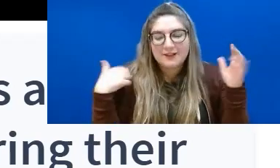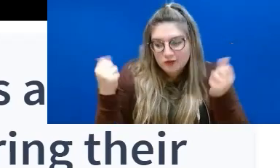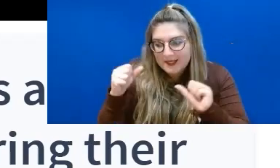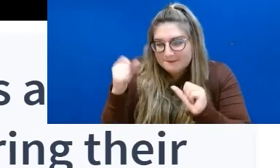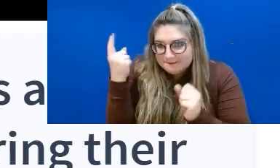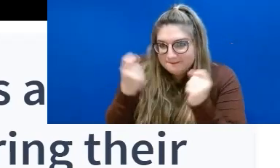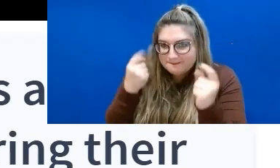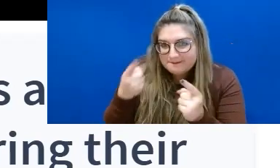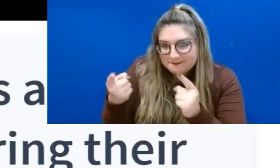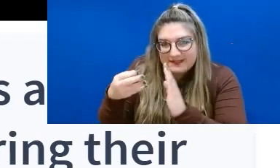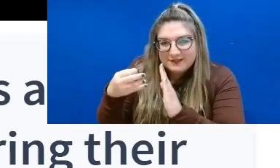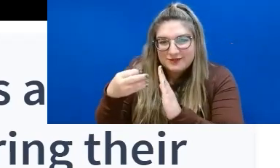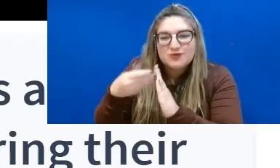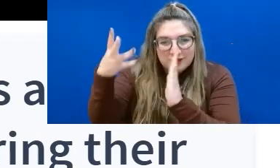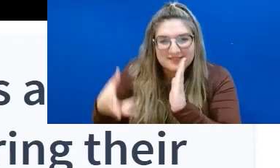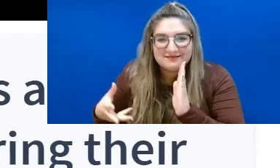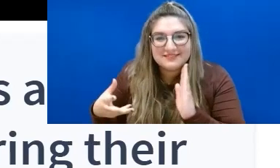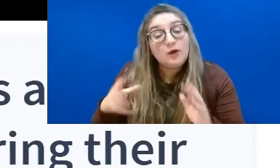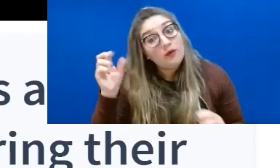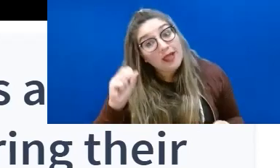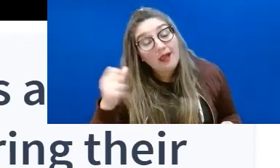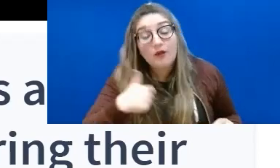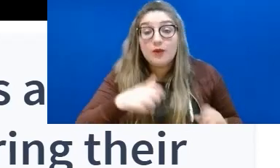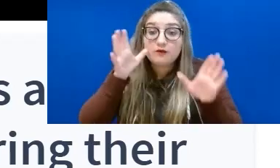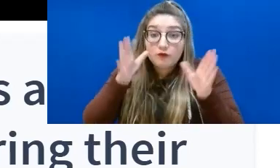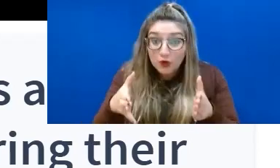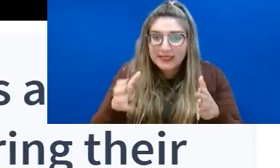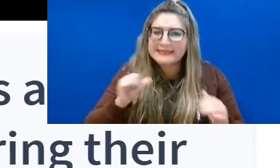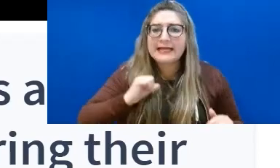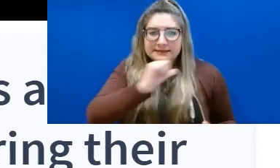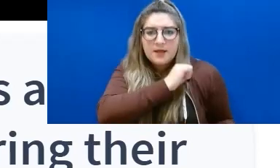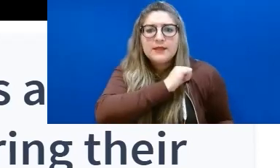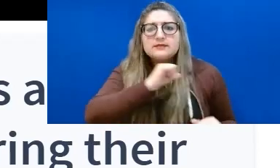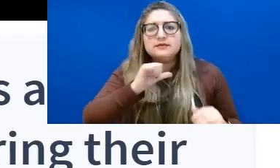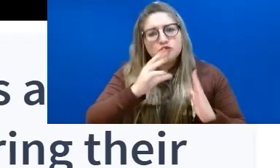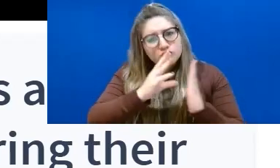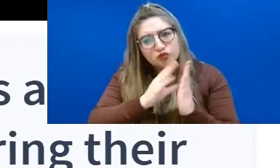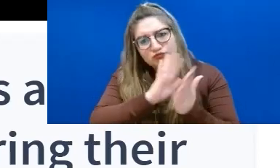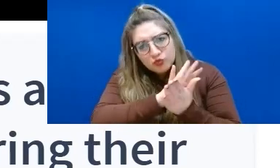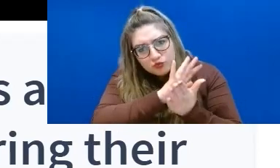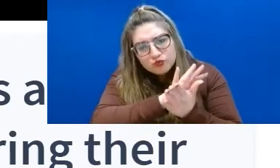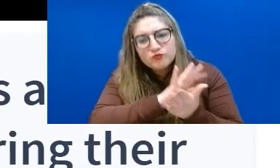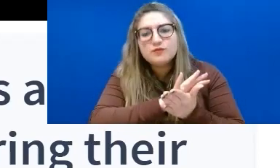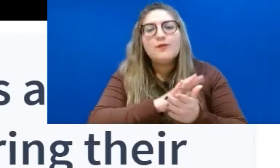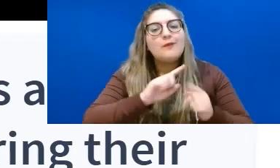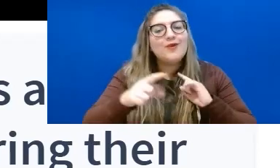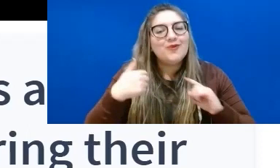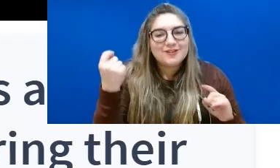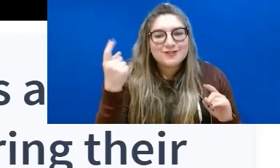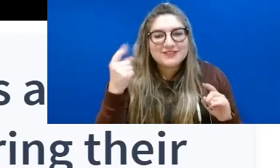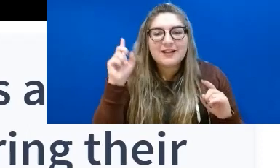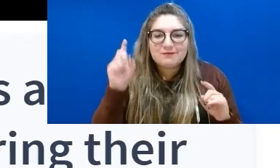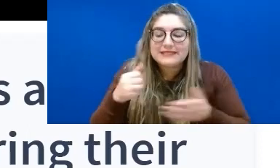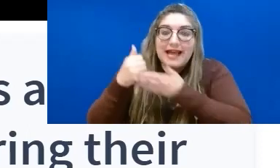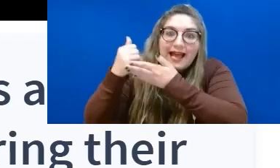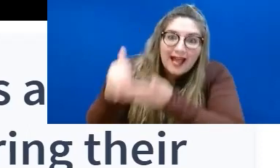students. And so, yes, we're focused on academics, but we know that all of this has to be addressed before we can get there.